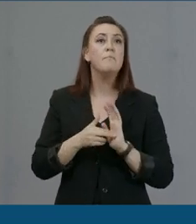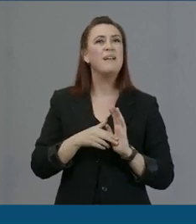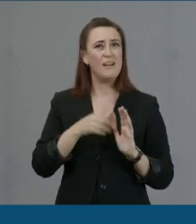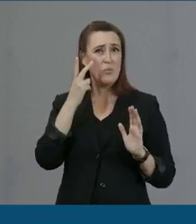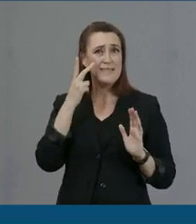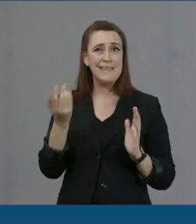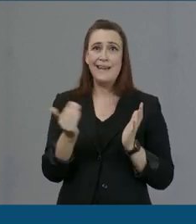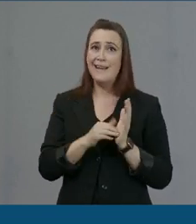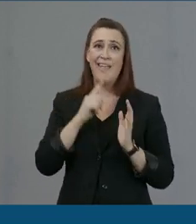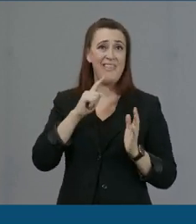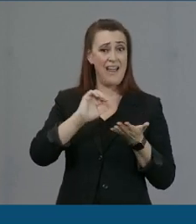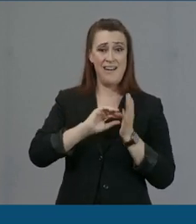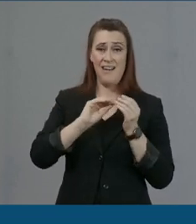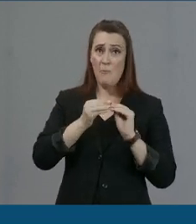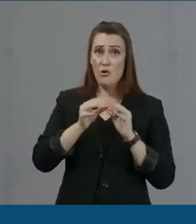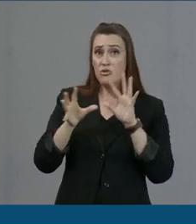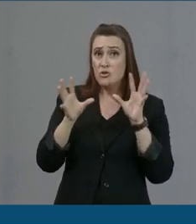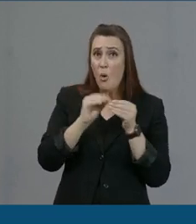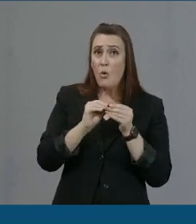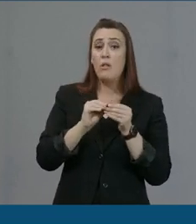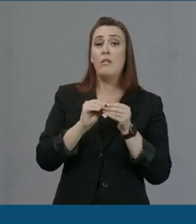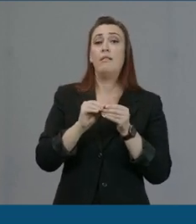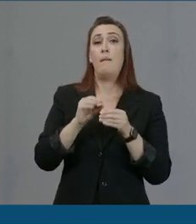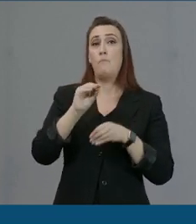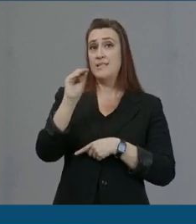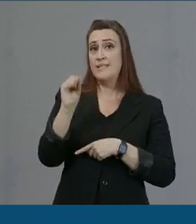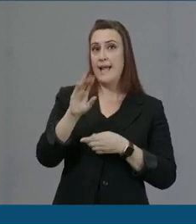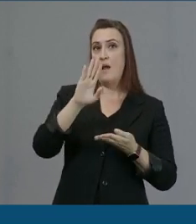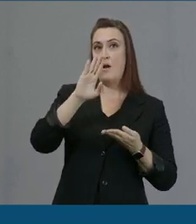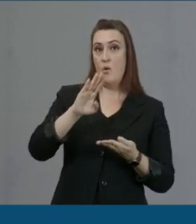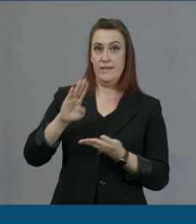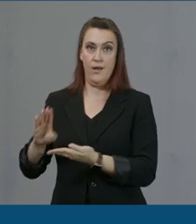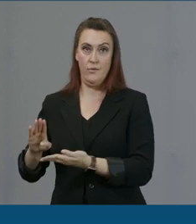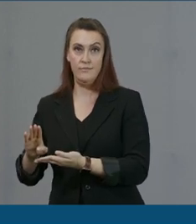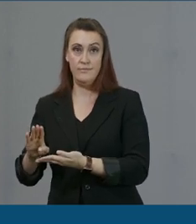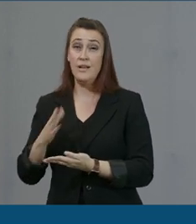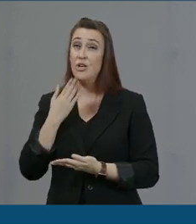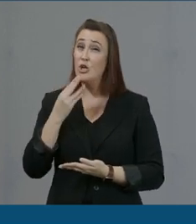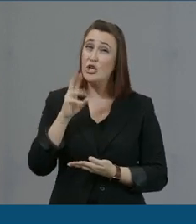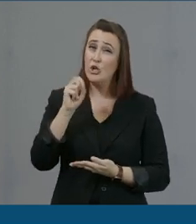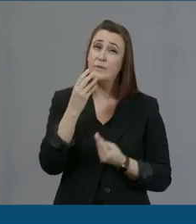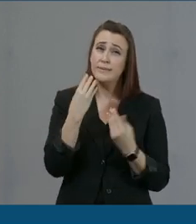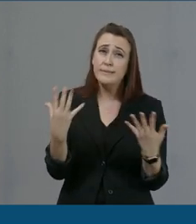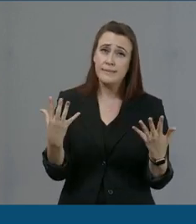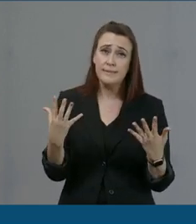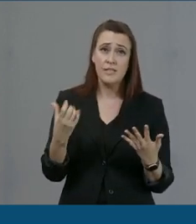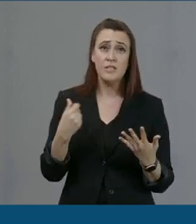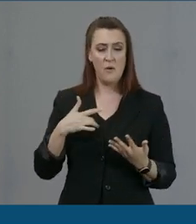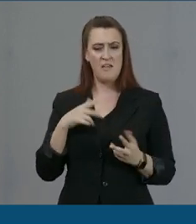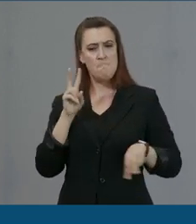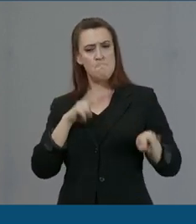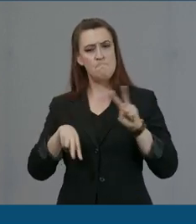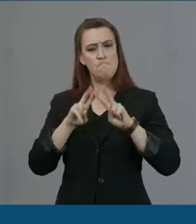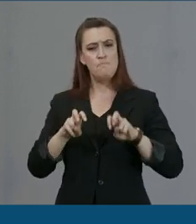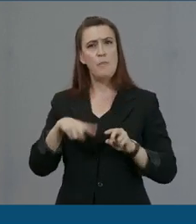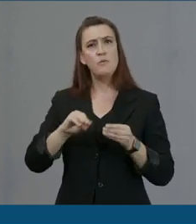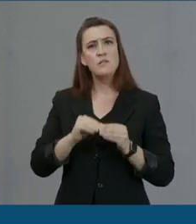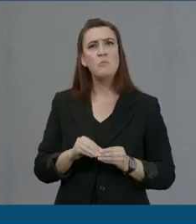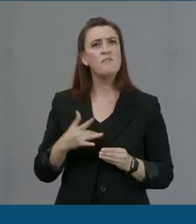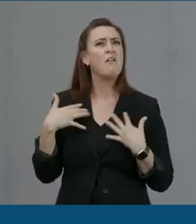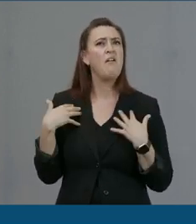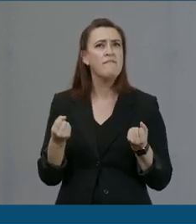trajectory. Again, this is the trend you're looking for. It's a good trend, and it gives us the confidence to make